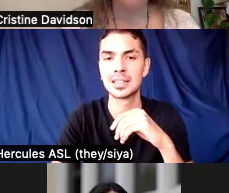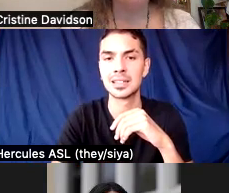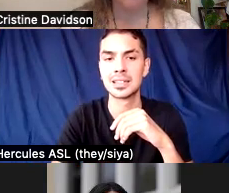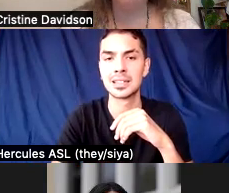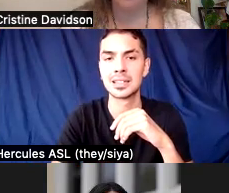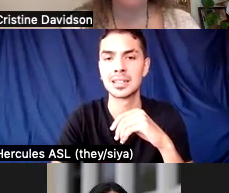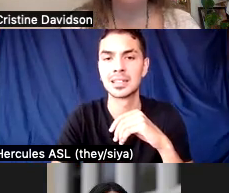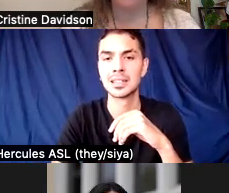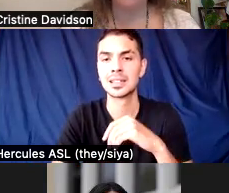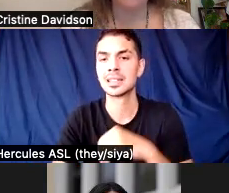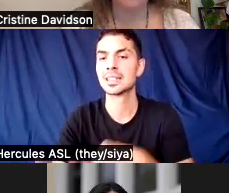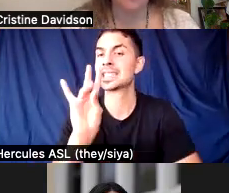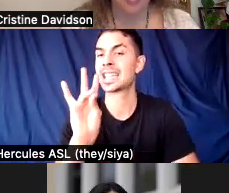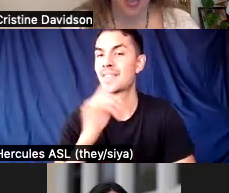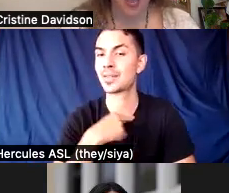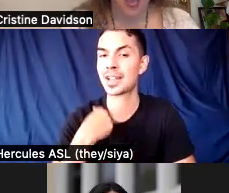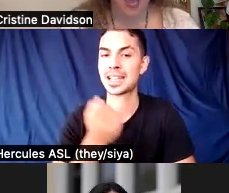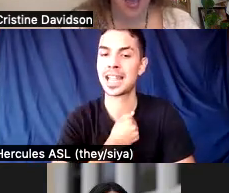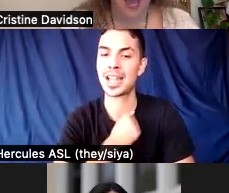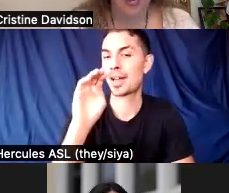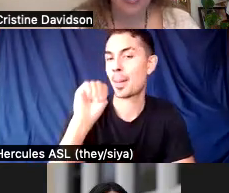7 of us love that mac and rice.